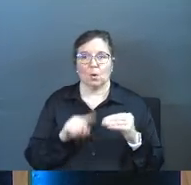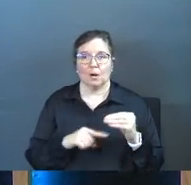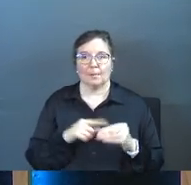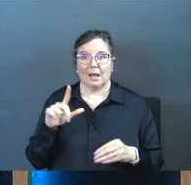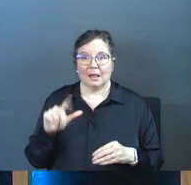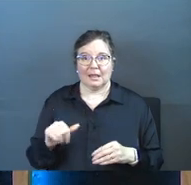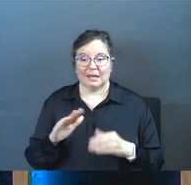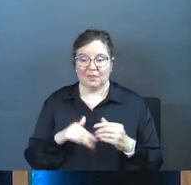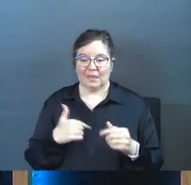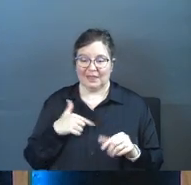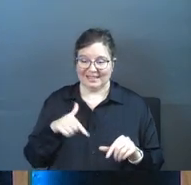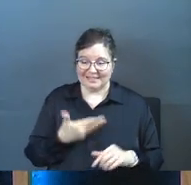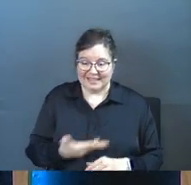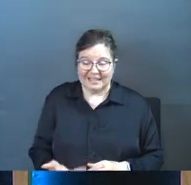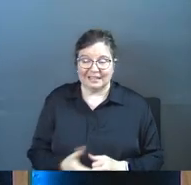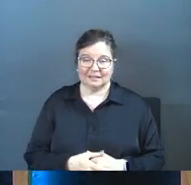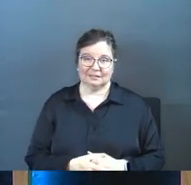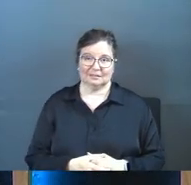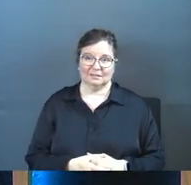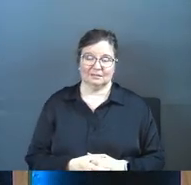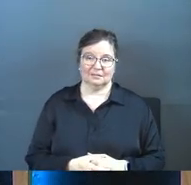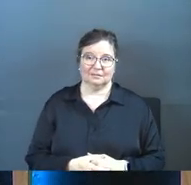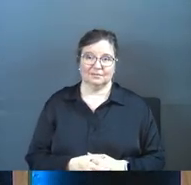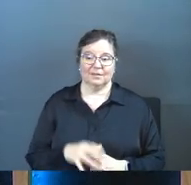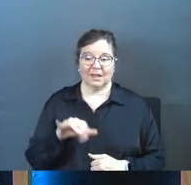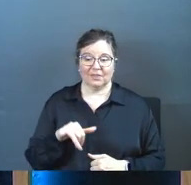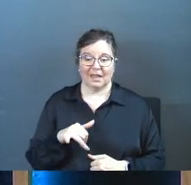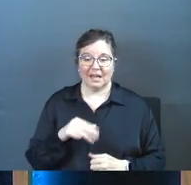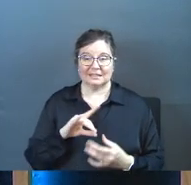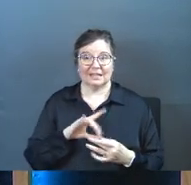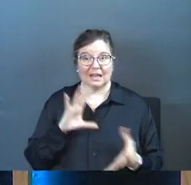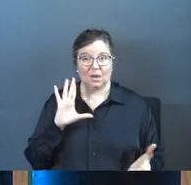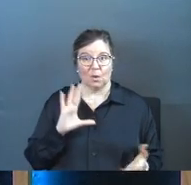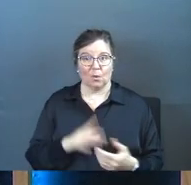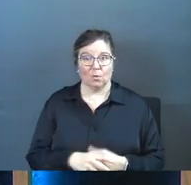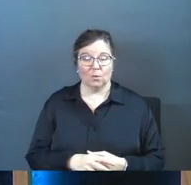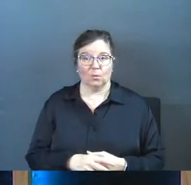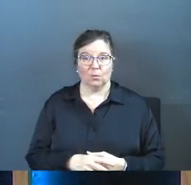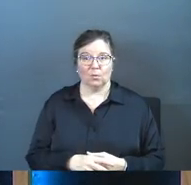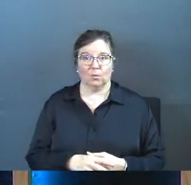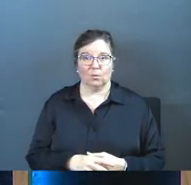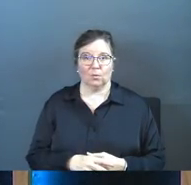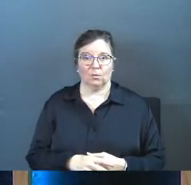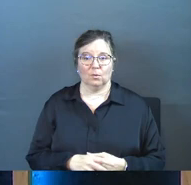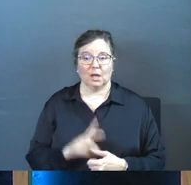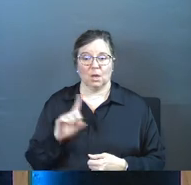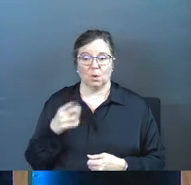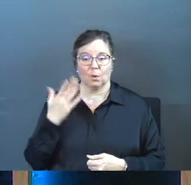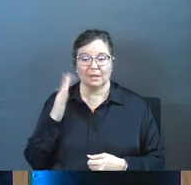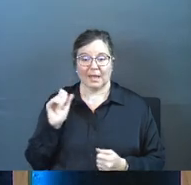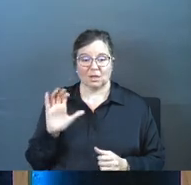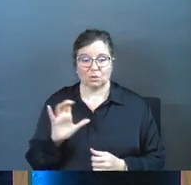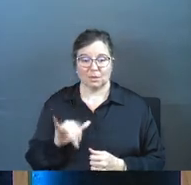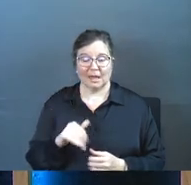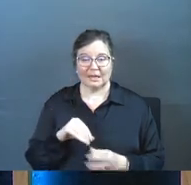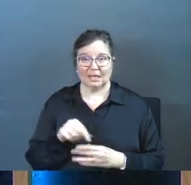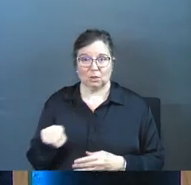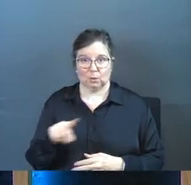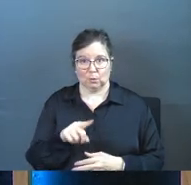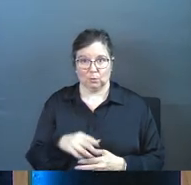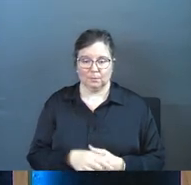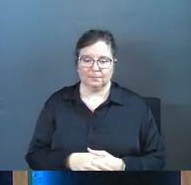about Linda than I do this thing. That's the letting go. And only God can do that in